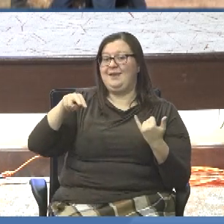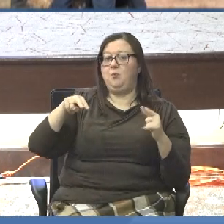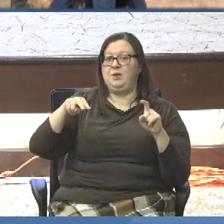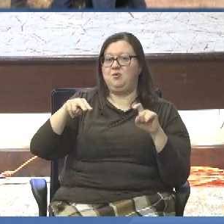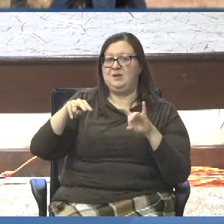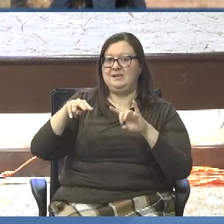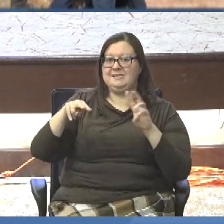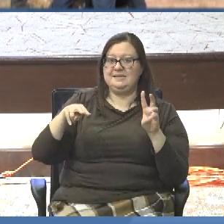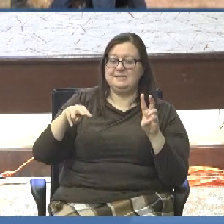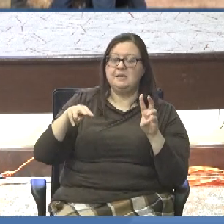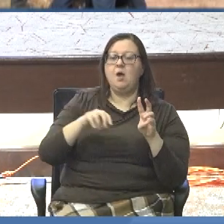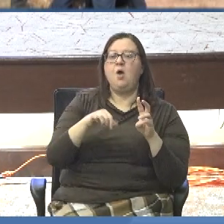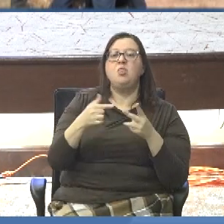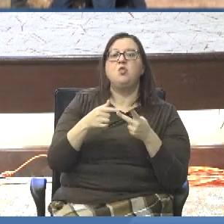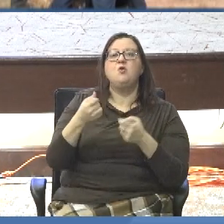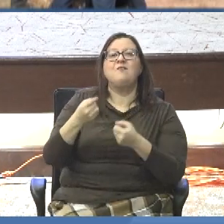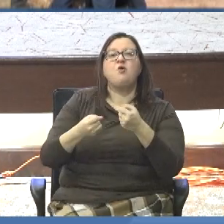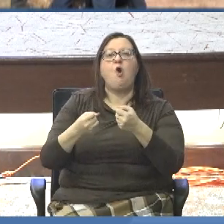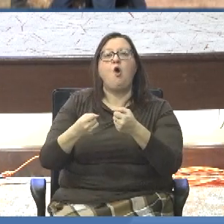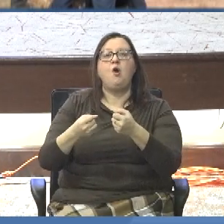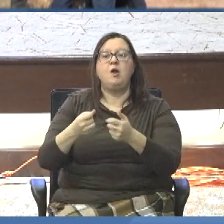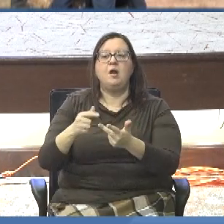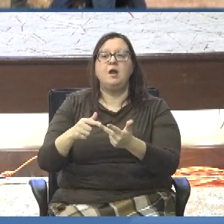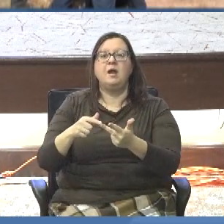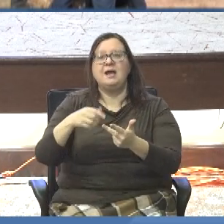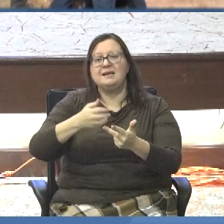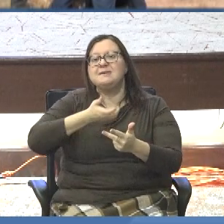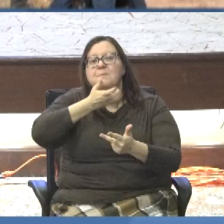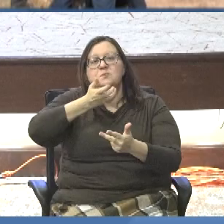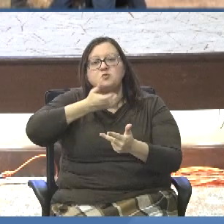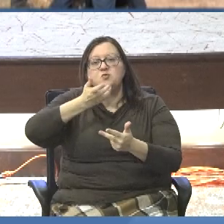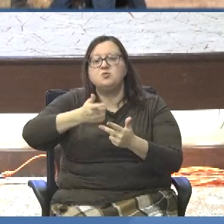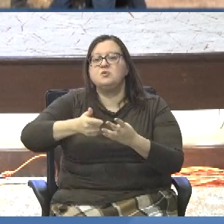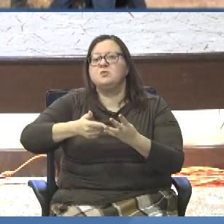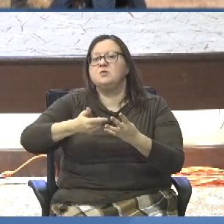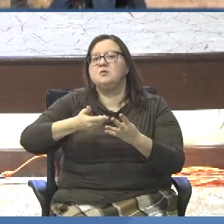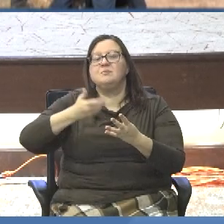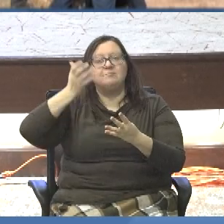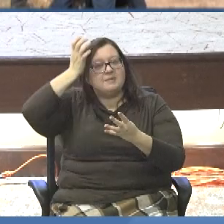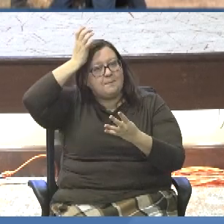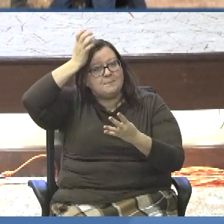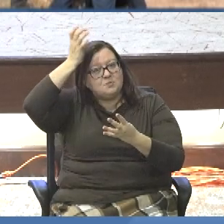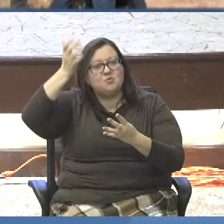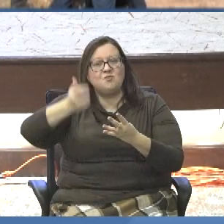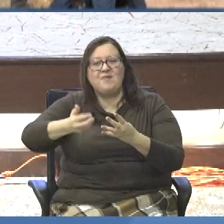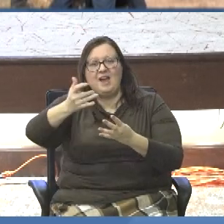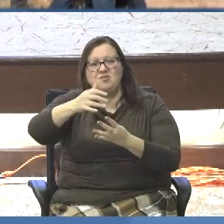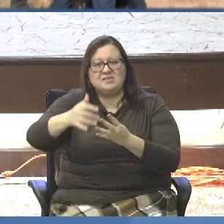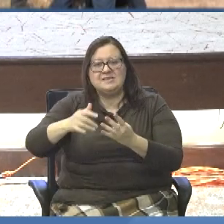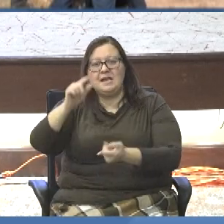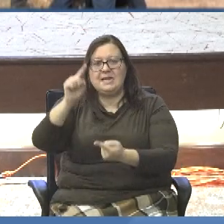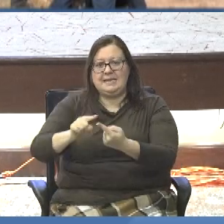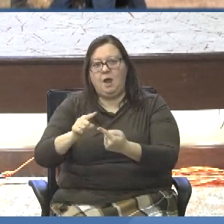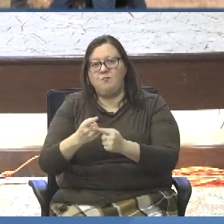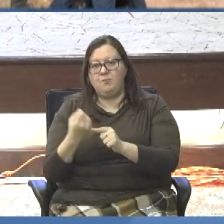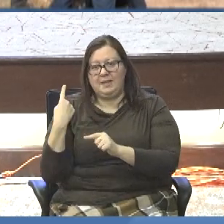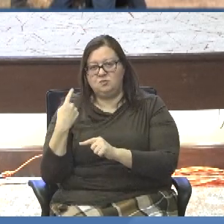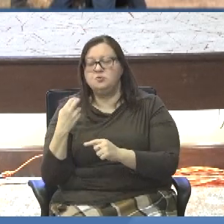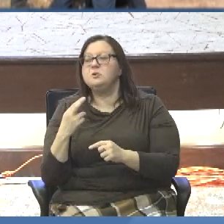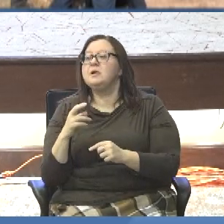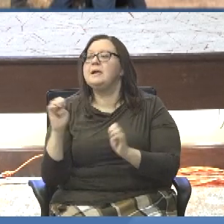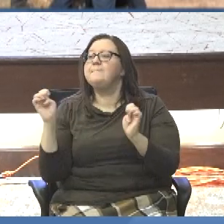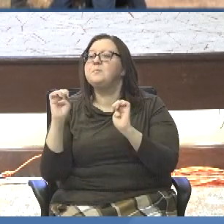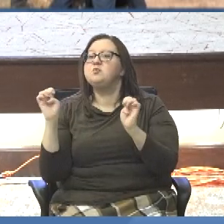fires, which is car fires, dumpster fires, grass fires, 366, down from the previous year. Our emergency medical incidents, which